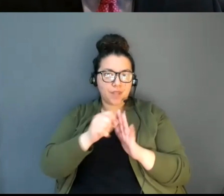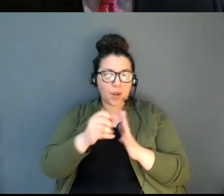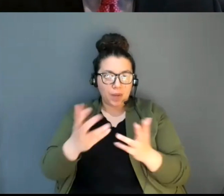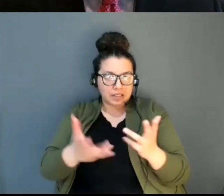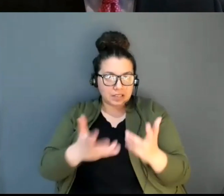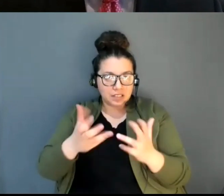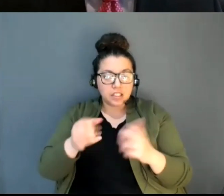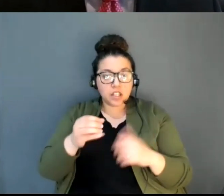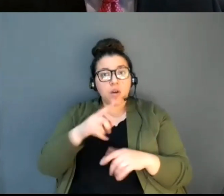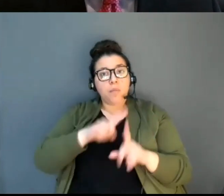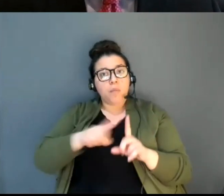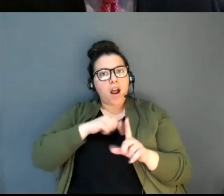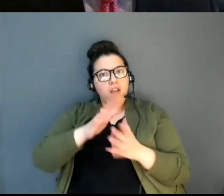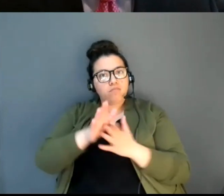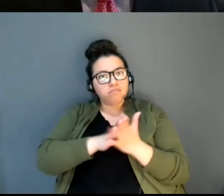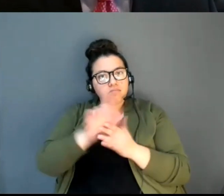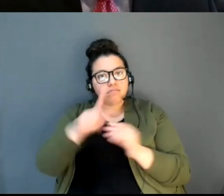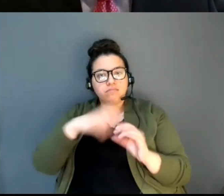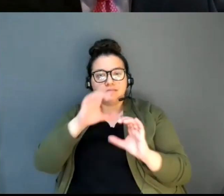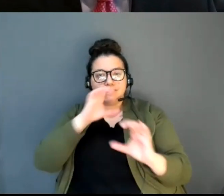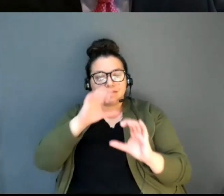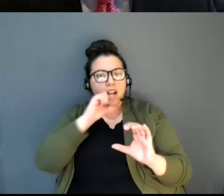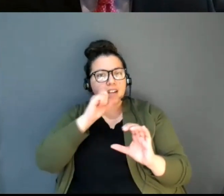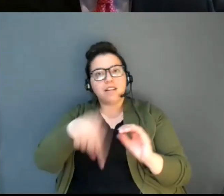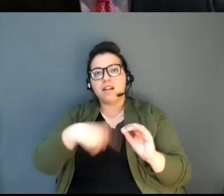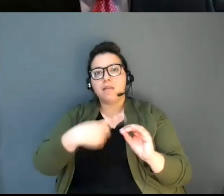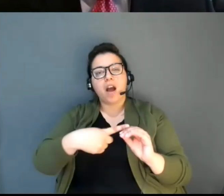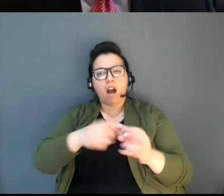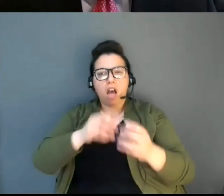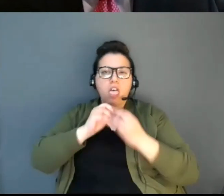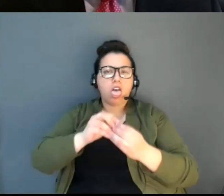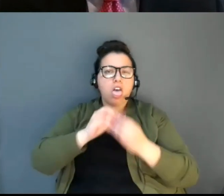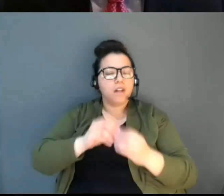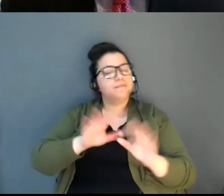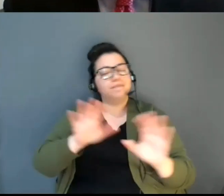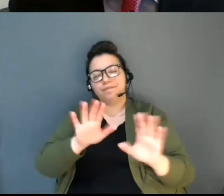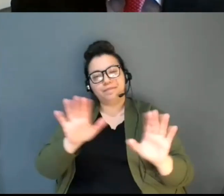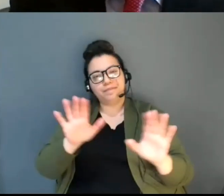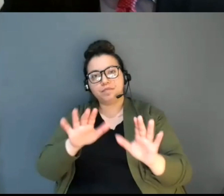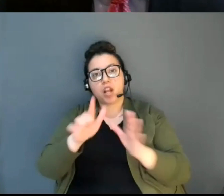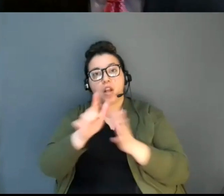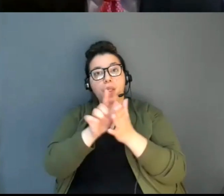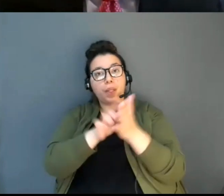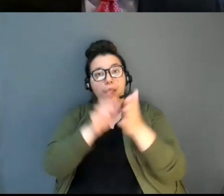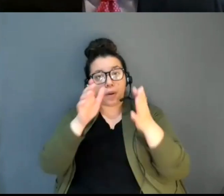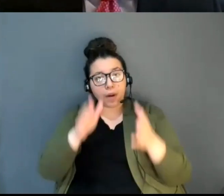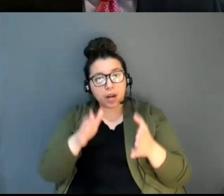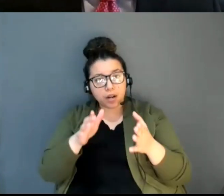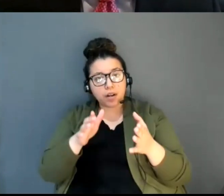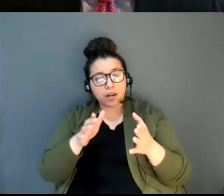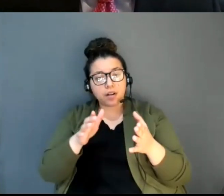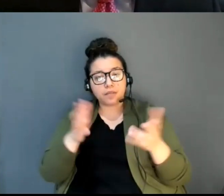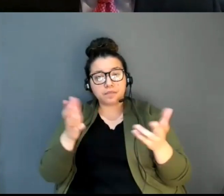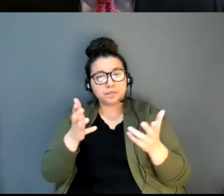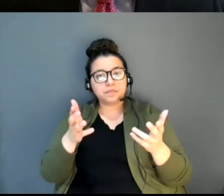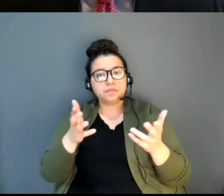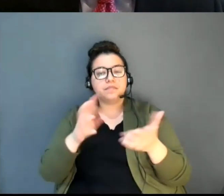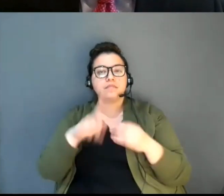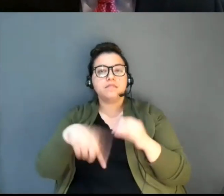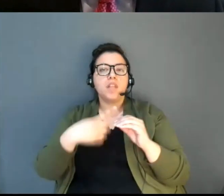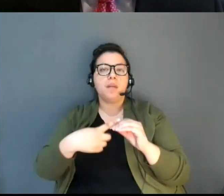love communication. It's not about debating. It's not about arguing. Lawyering is about articulating and